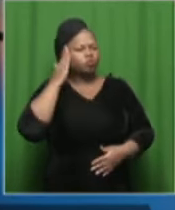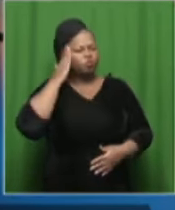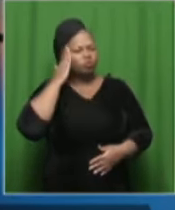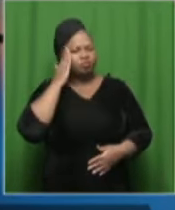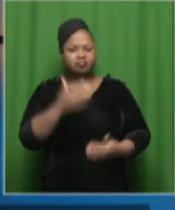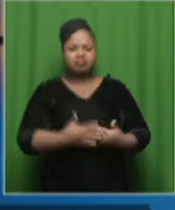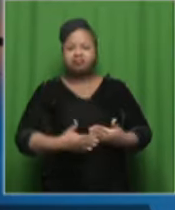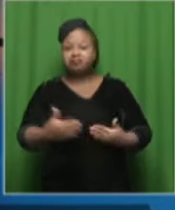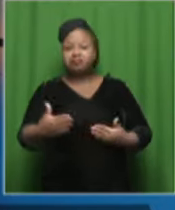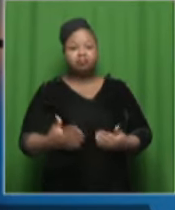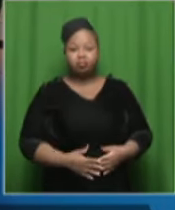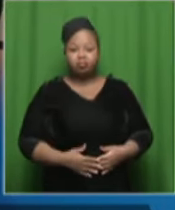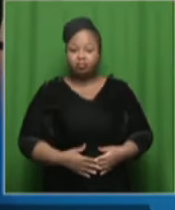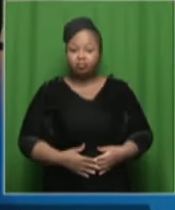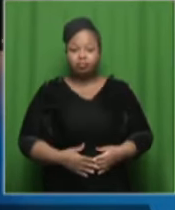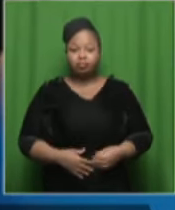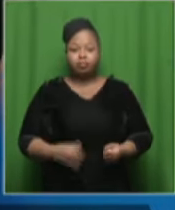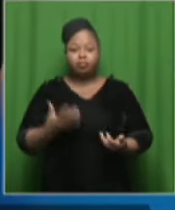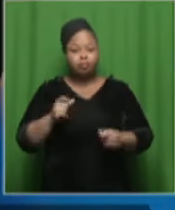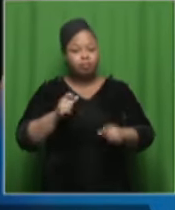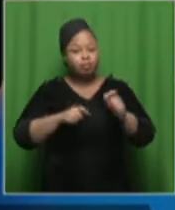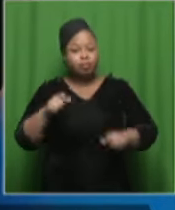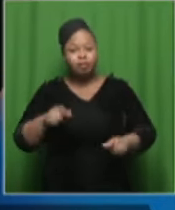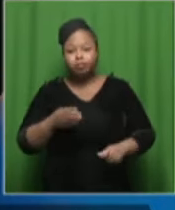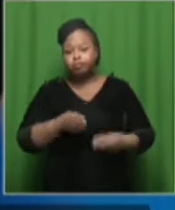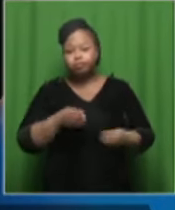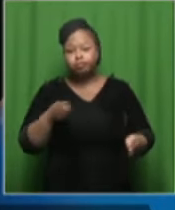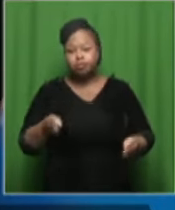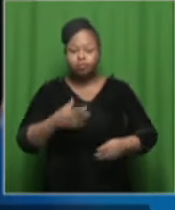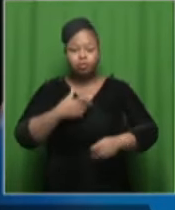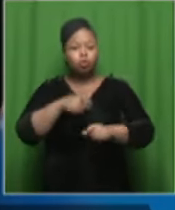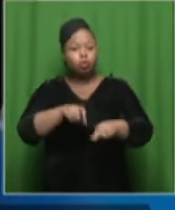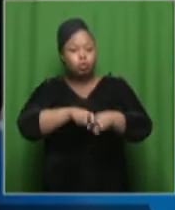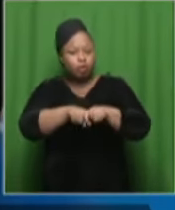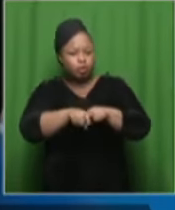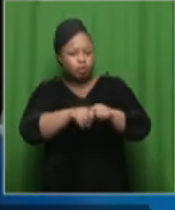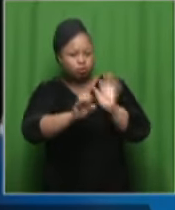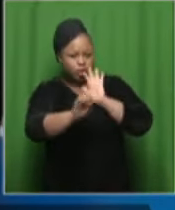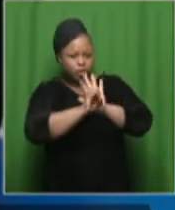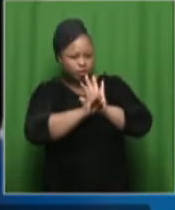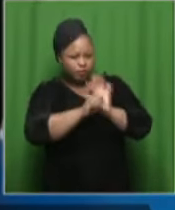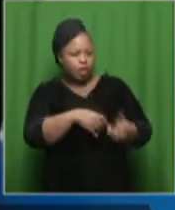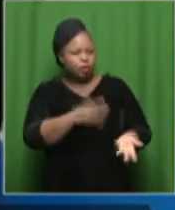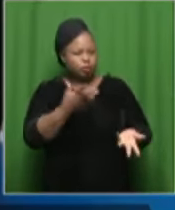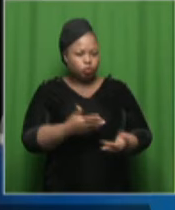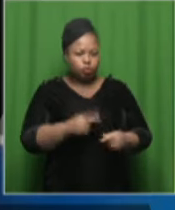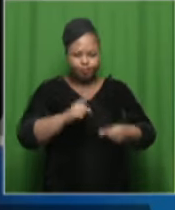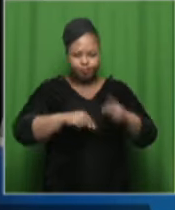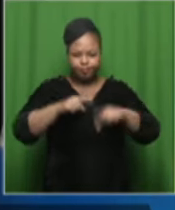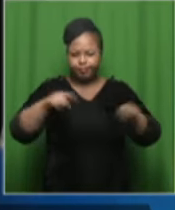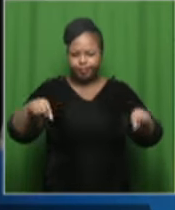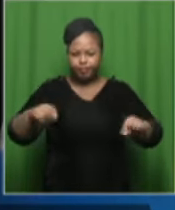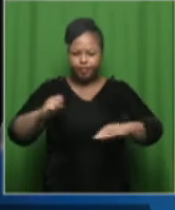what's coming to the fore. I mean, are tests available? Are people sufficiently testing to distinguish between, you know, the different